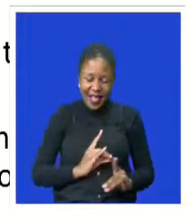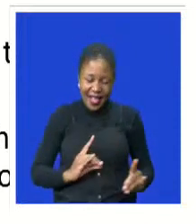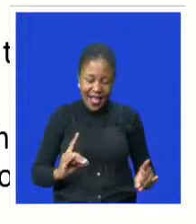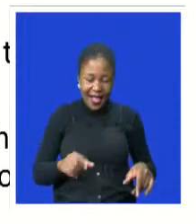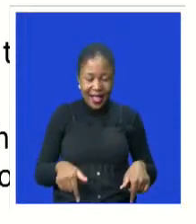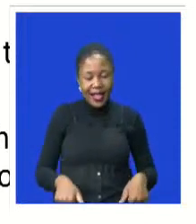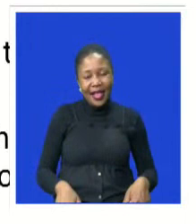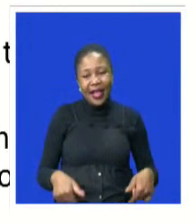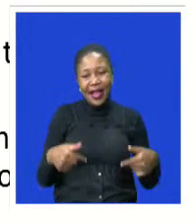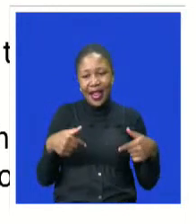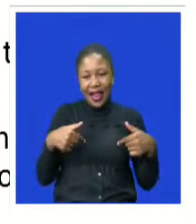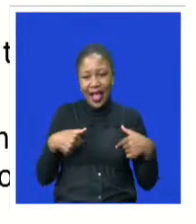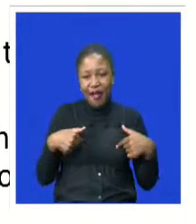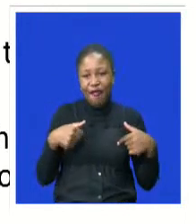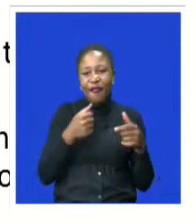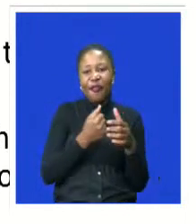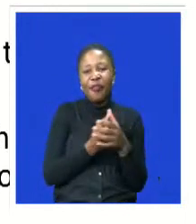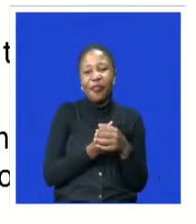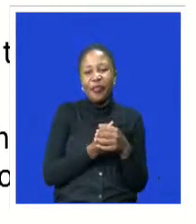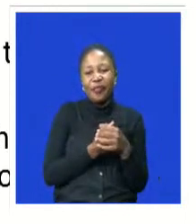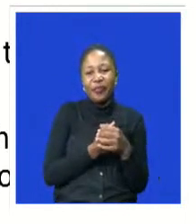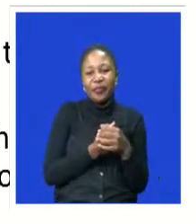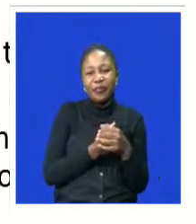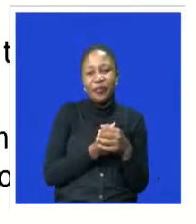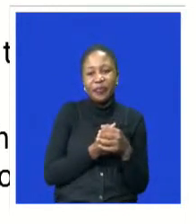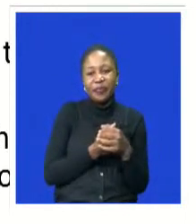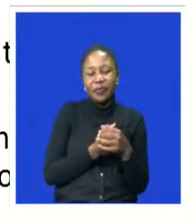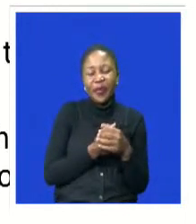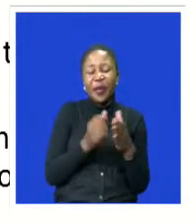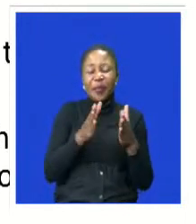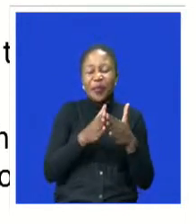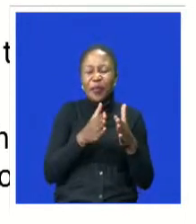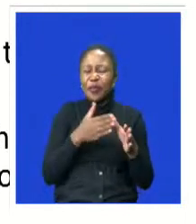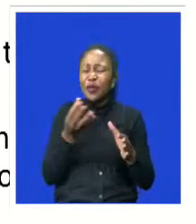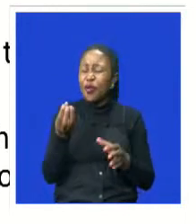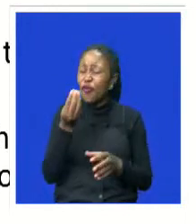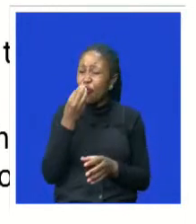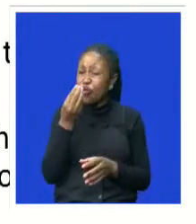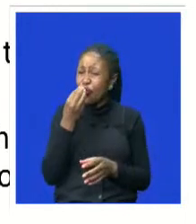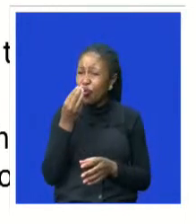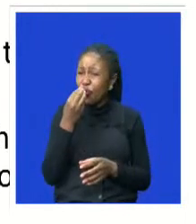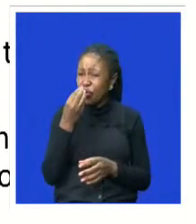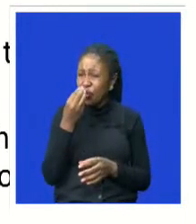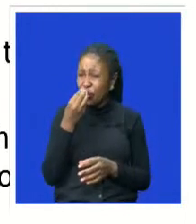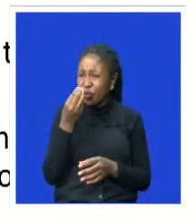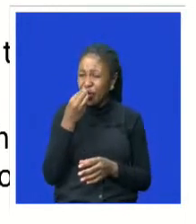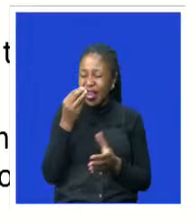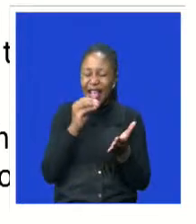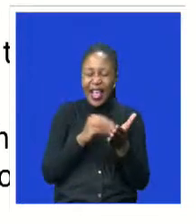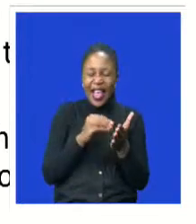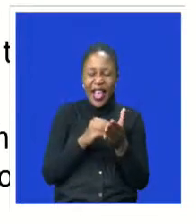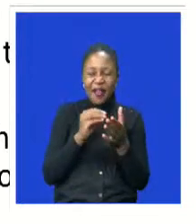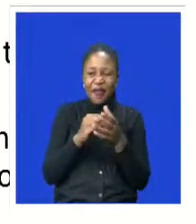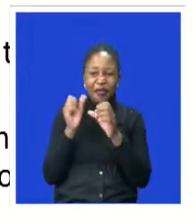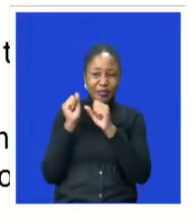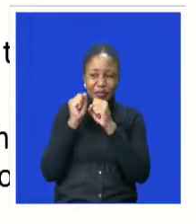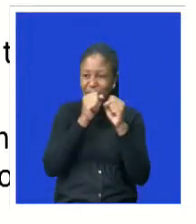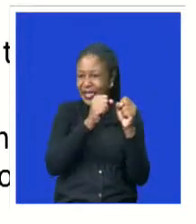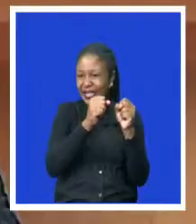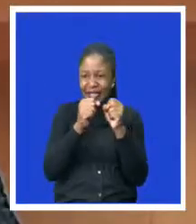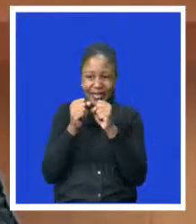healthy life? It's because the food they ate has proteins in